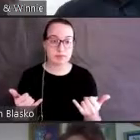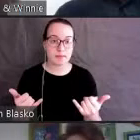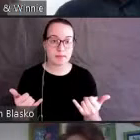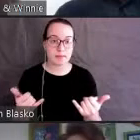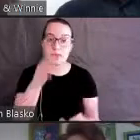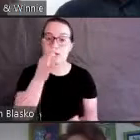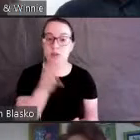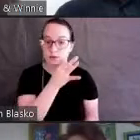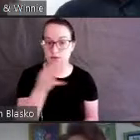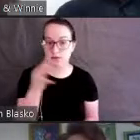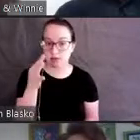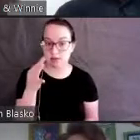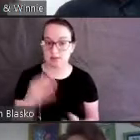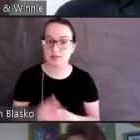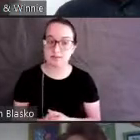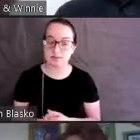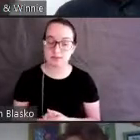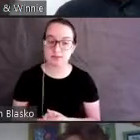communion.